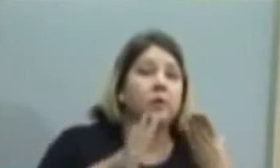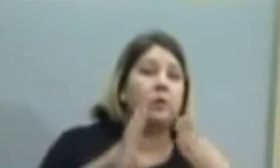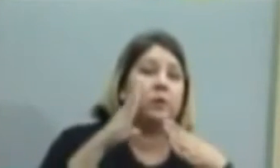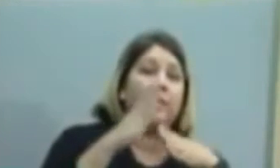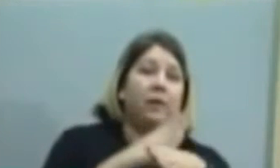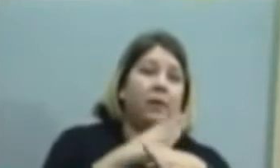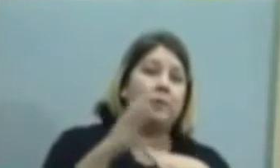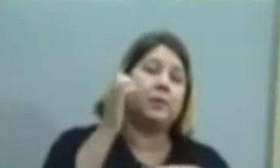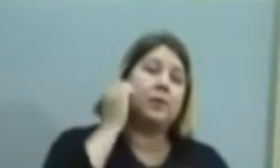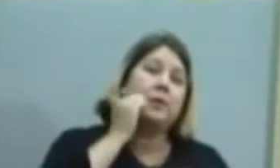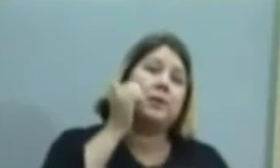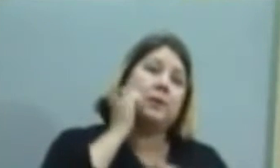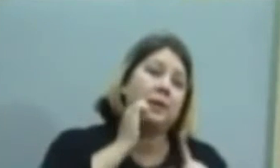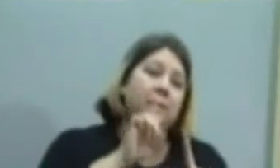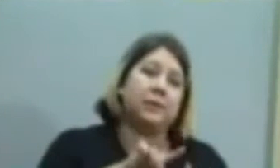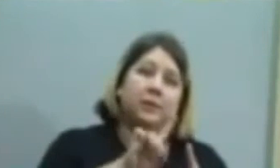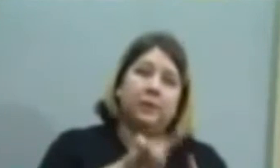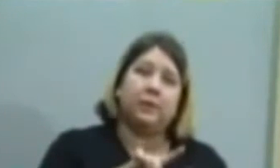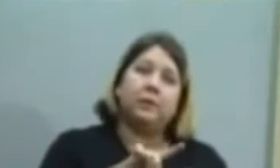daily attendance rates.